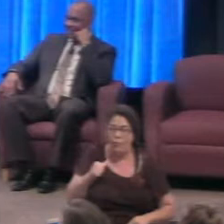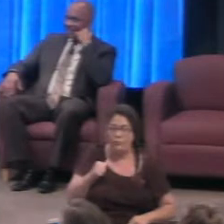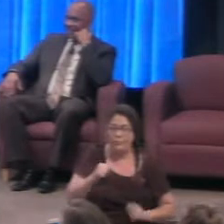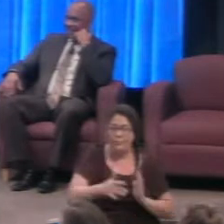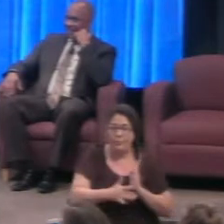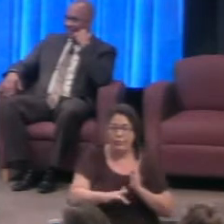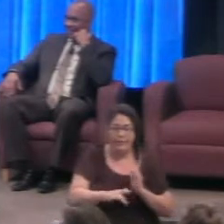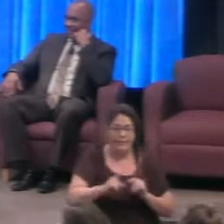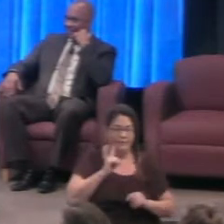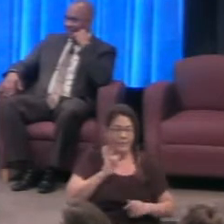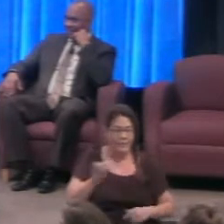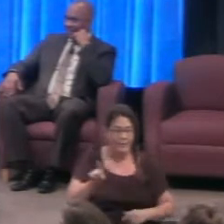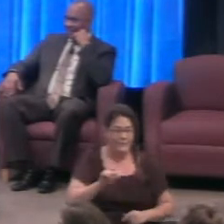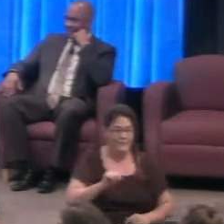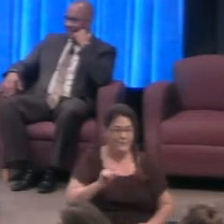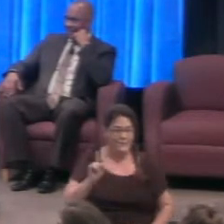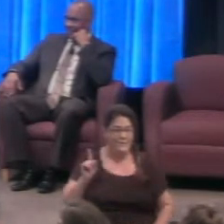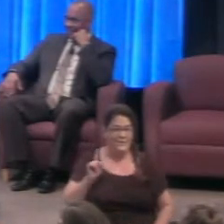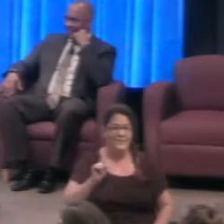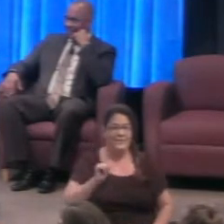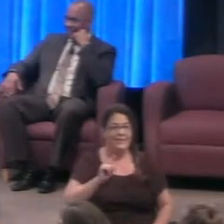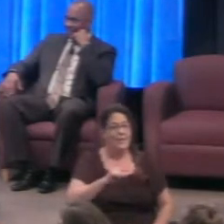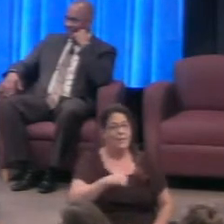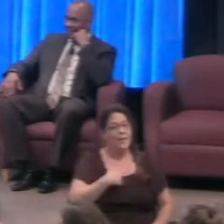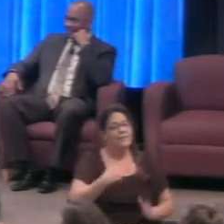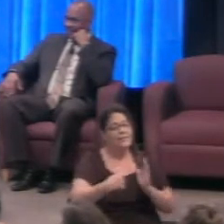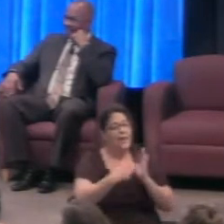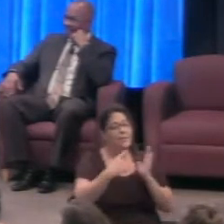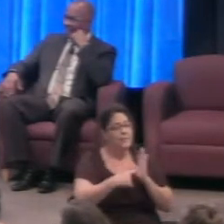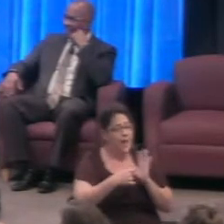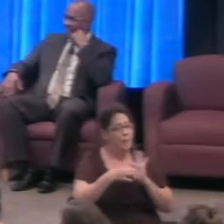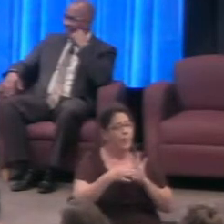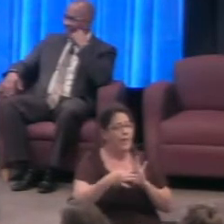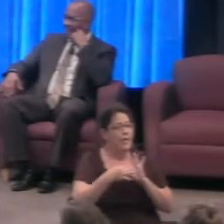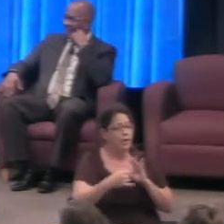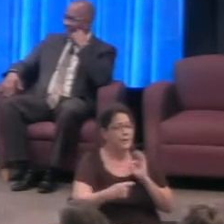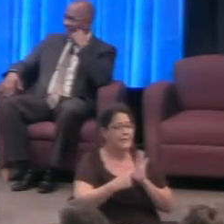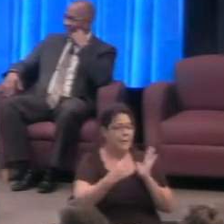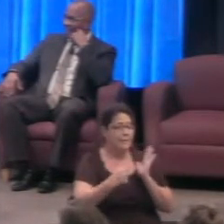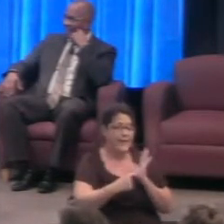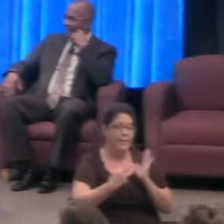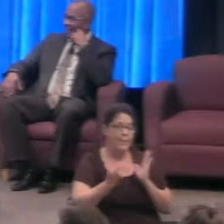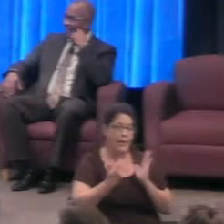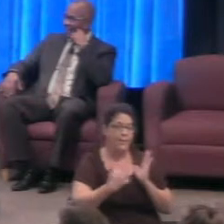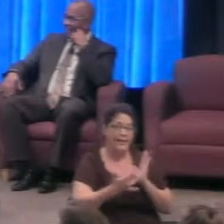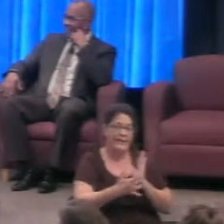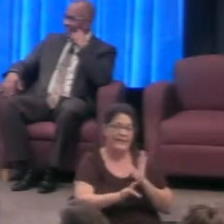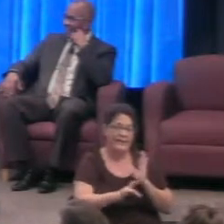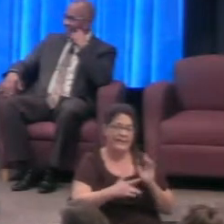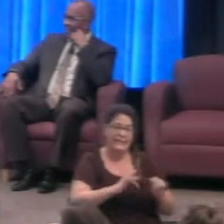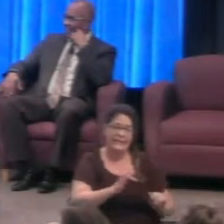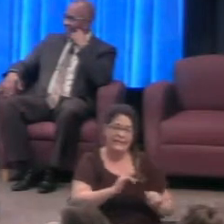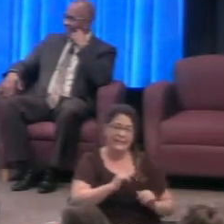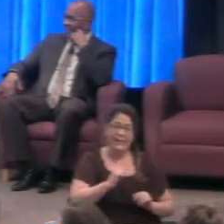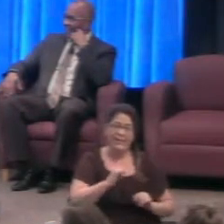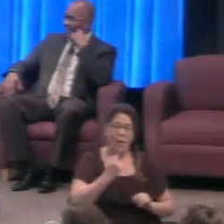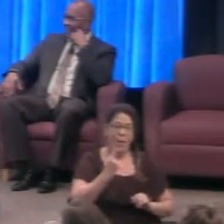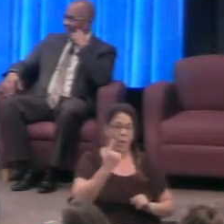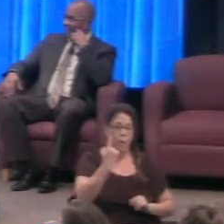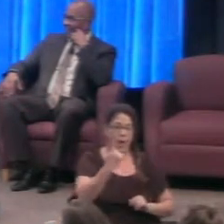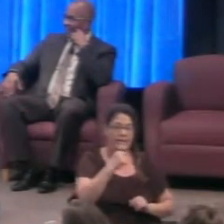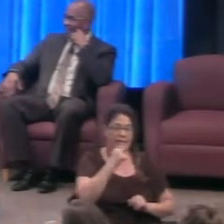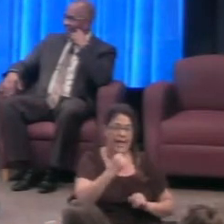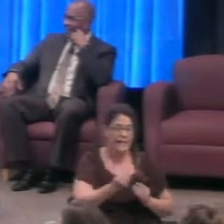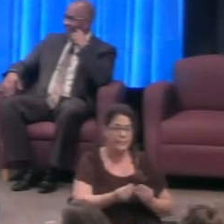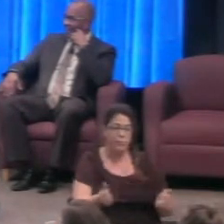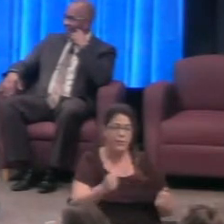What I'm going to say is, sometimes relationships get a little prickly, so that's why this this one cactus isn't smooth, because not